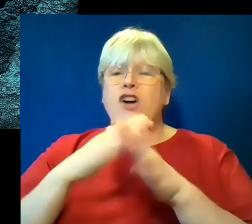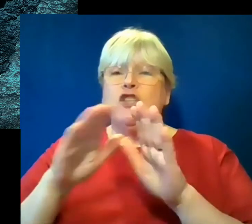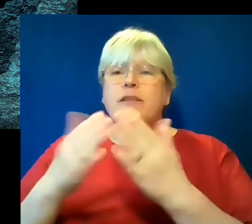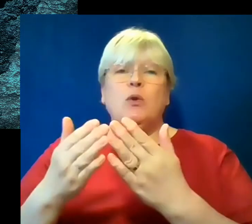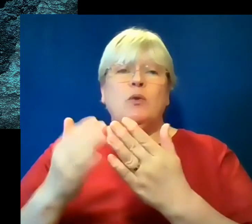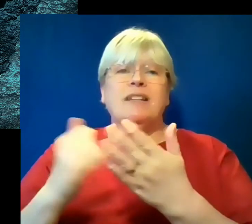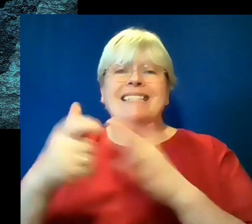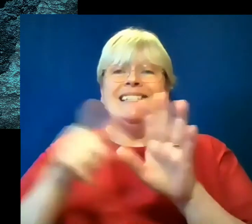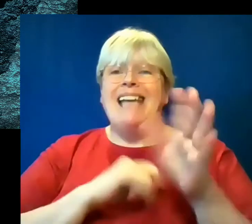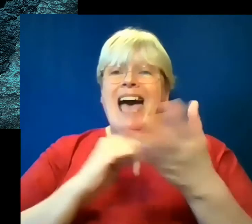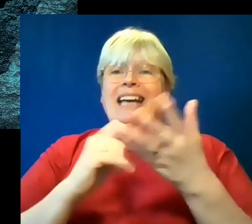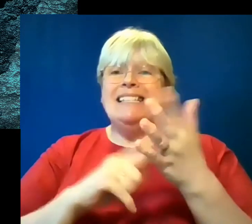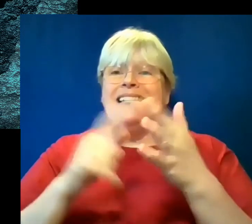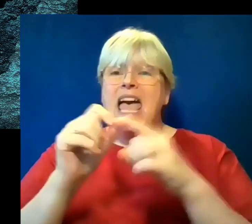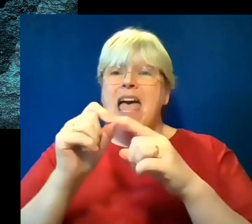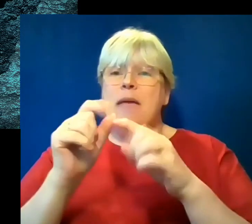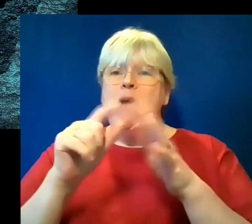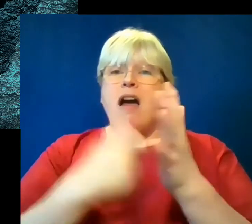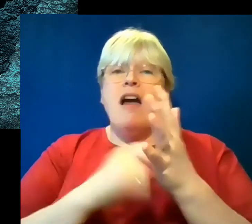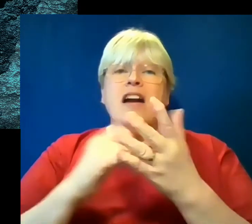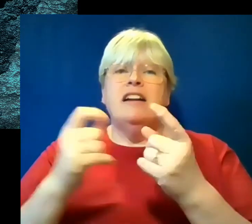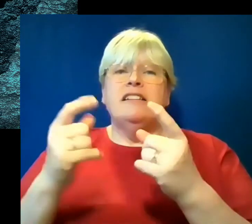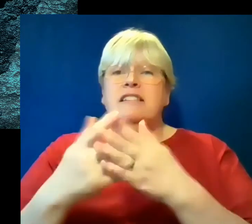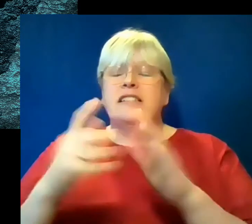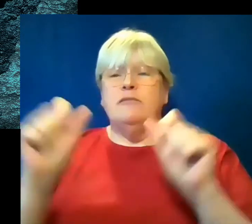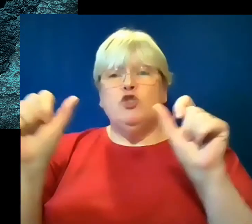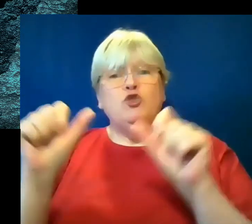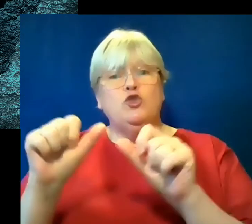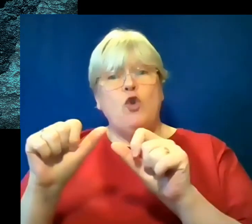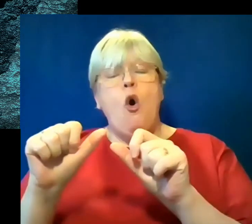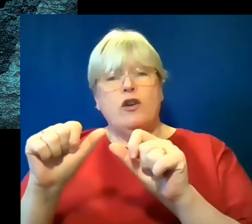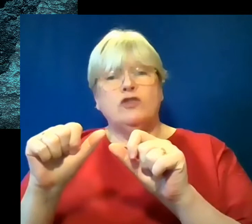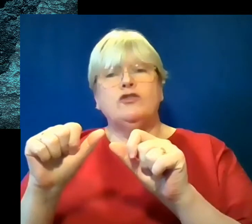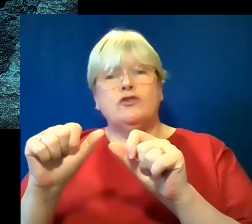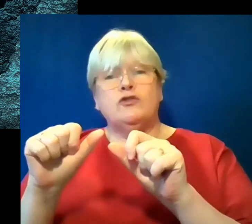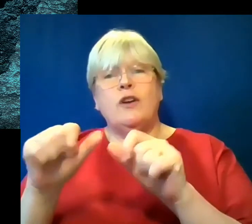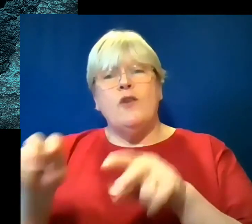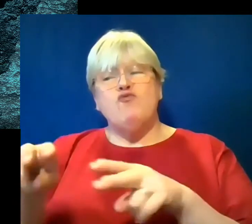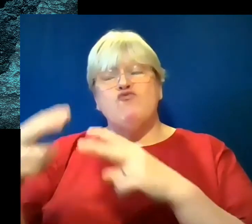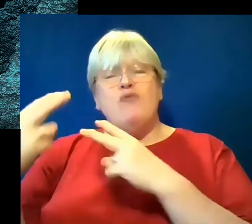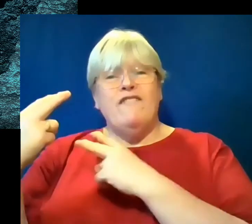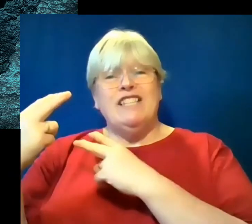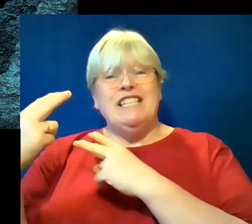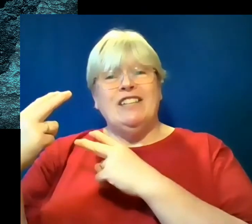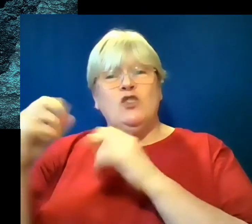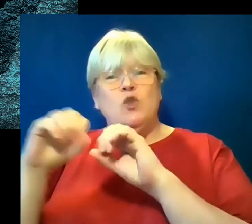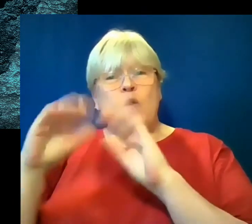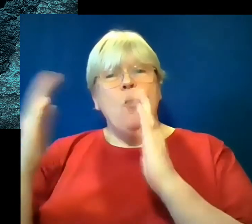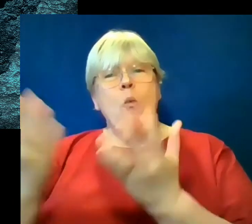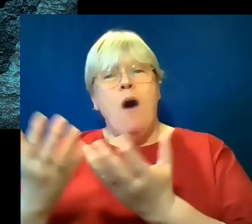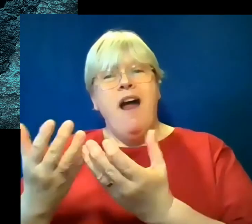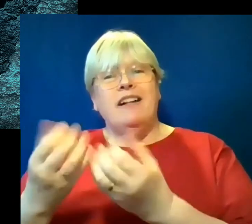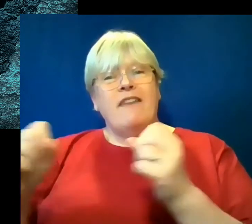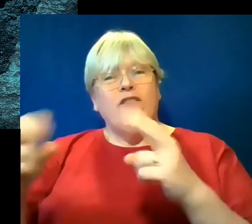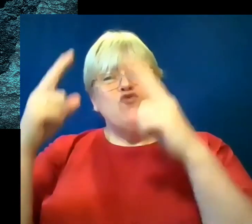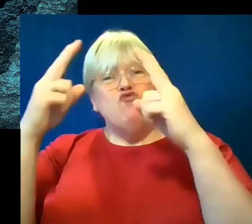is a little novella revisit to the world of the rooftops in Paris. So just,